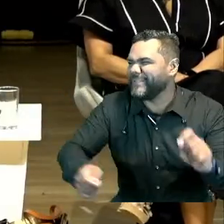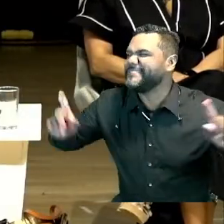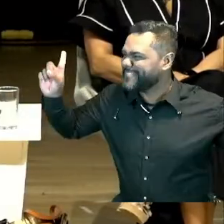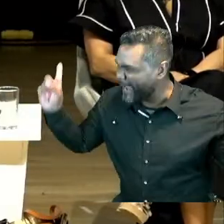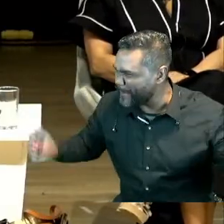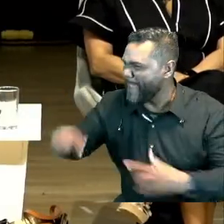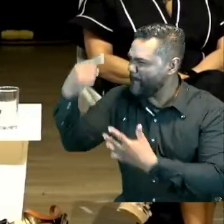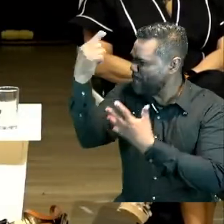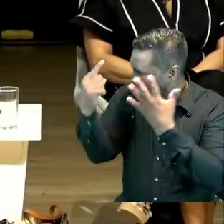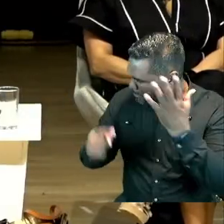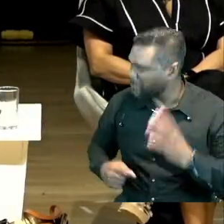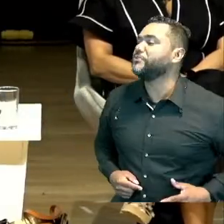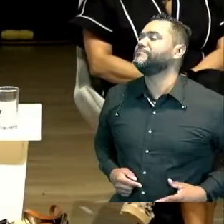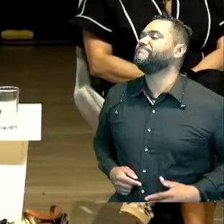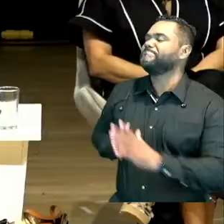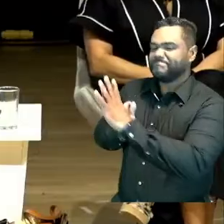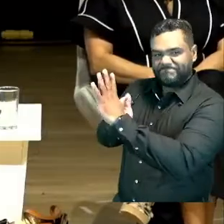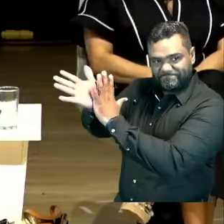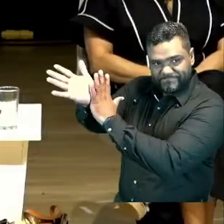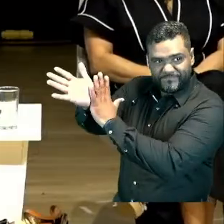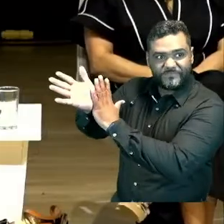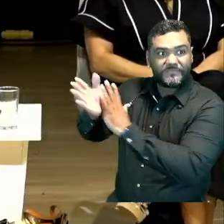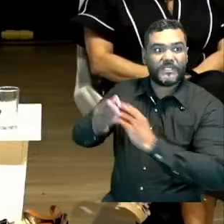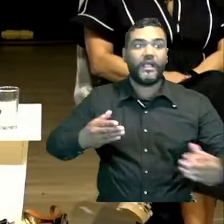currulao, Pacific.